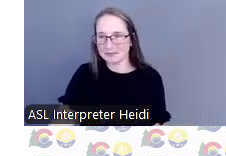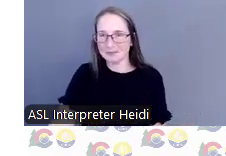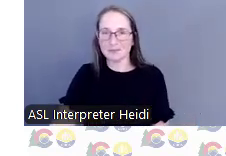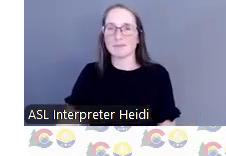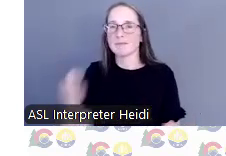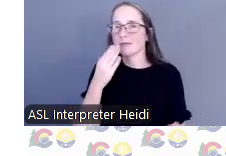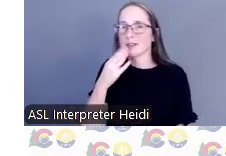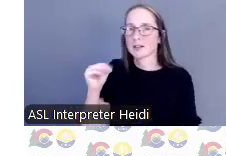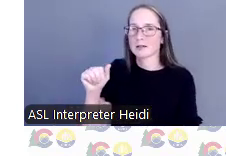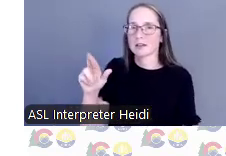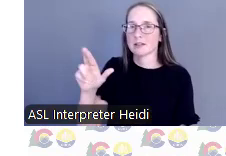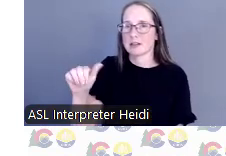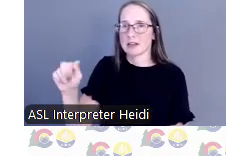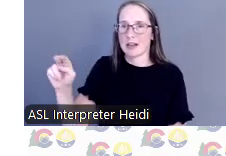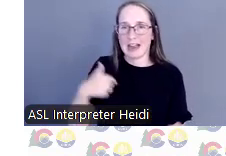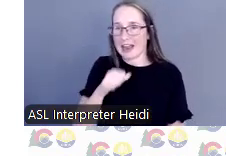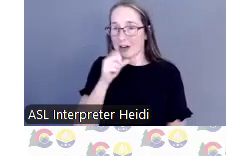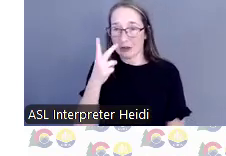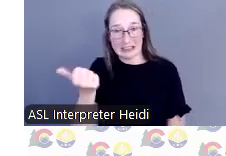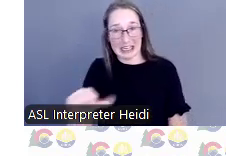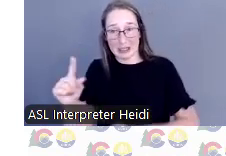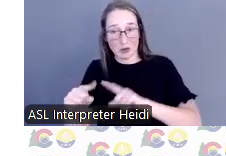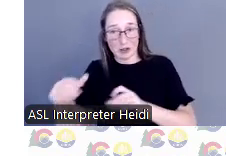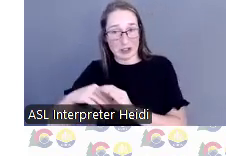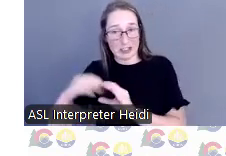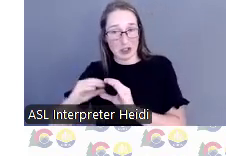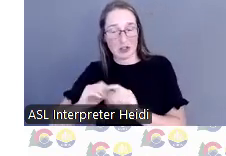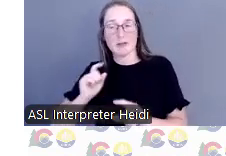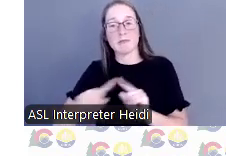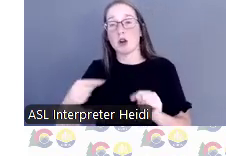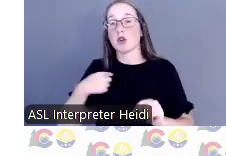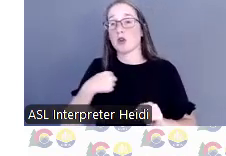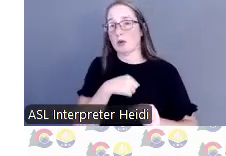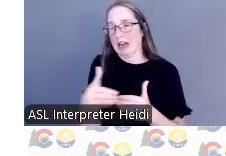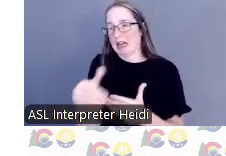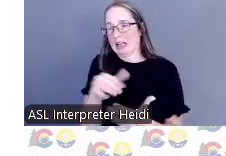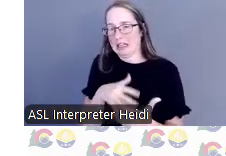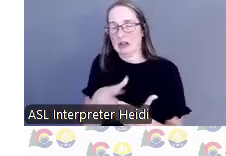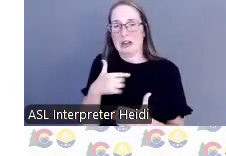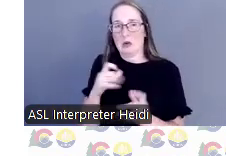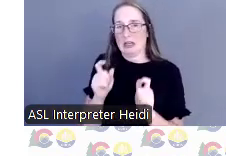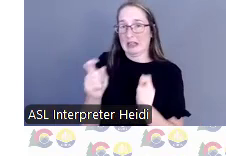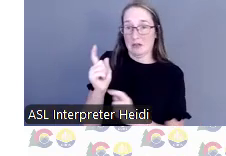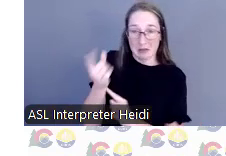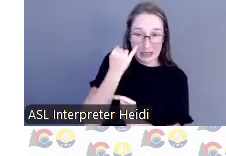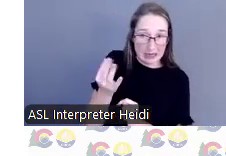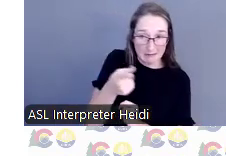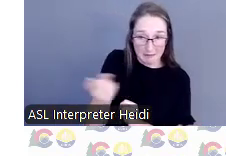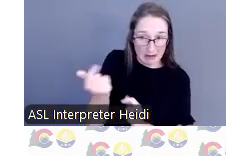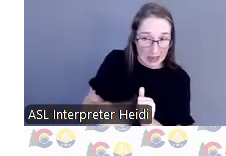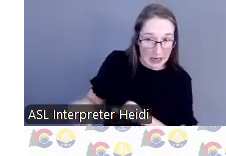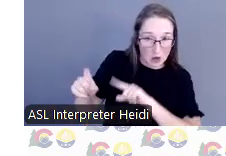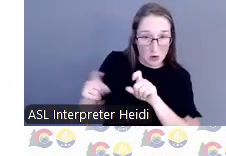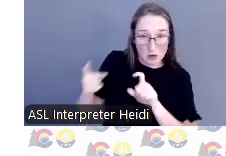Thank you, Mariana. I don't see any questions in the chat, but we are ahead of schedule. So I just want to give a minute. If anybody has any questions